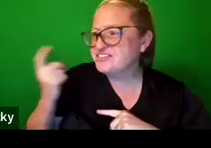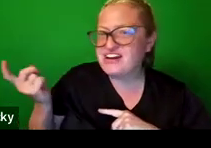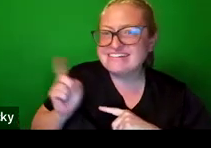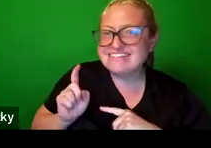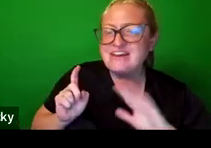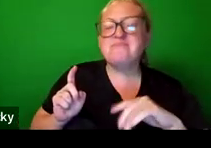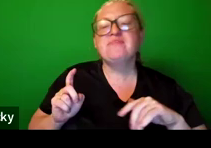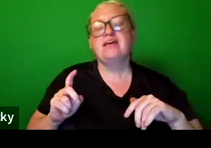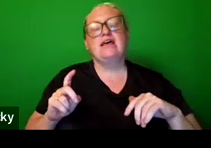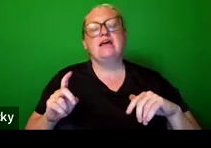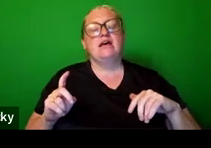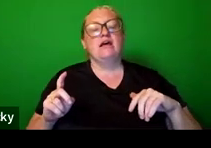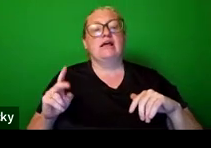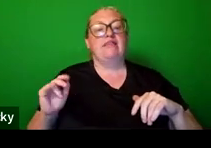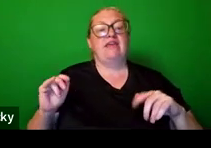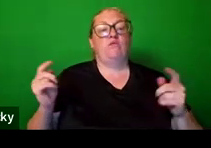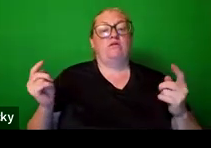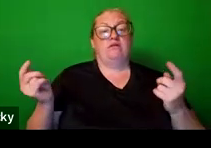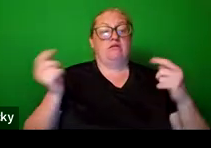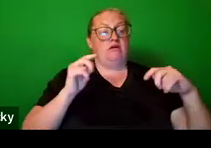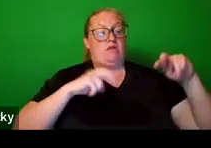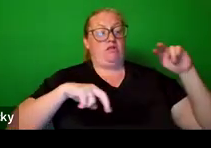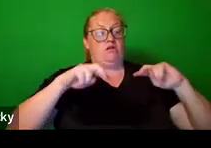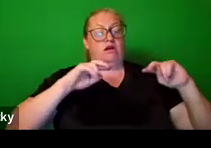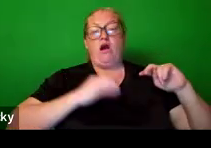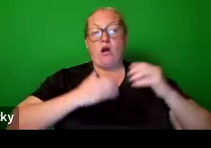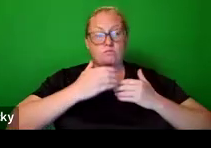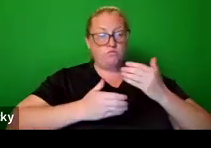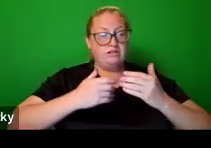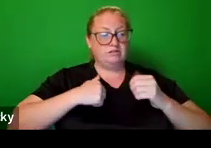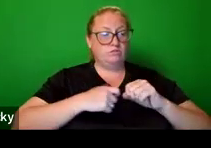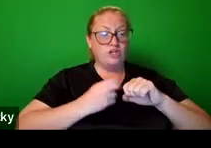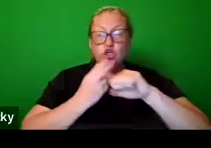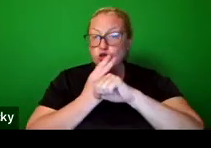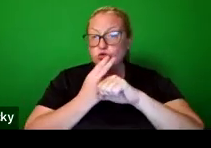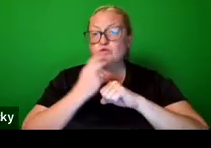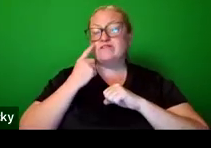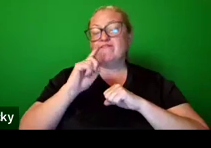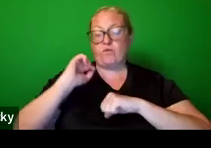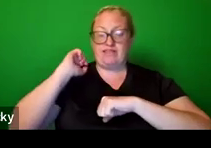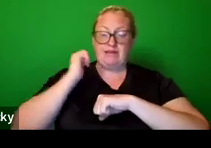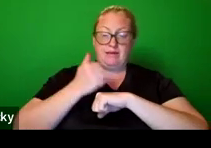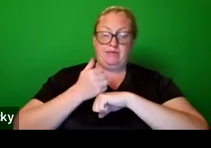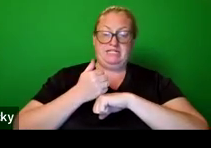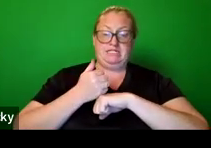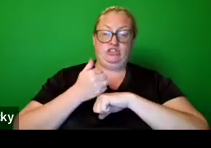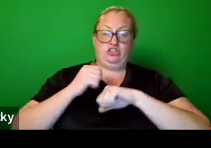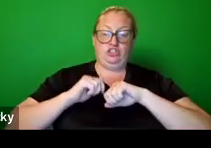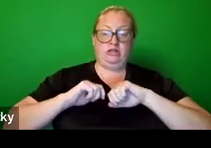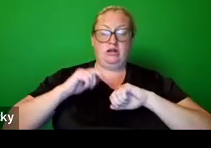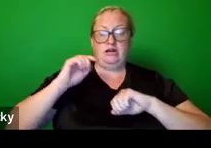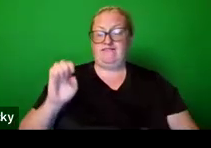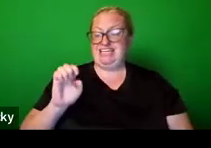that would come in and take a look at, you know, our process that we're utilizing for the implementation of the